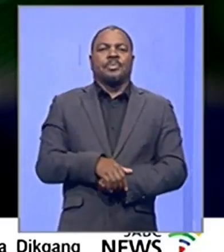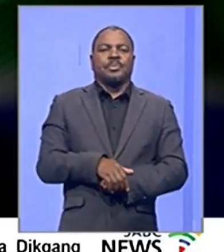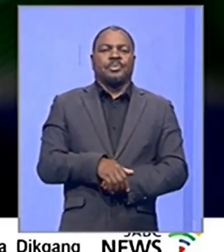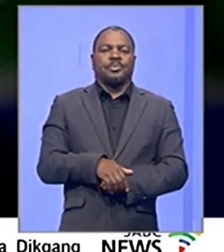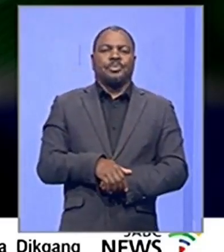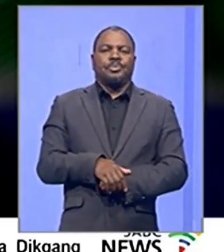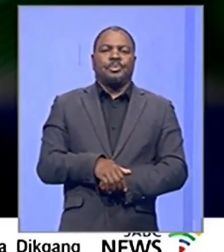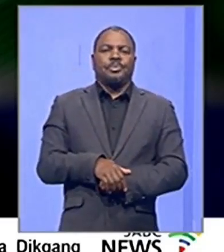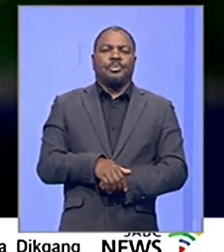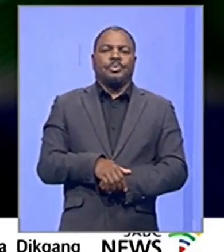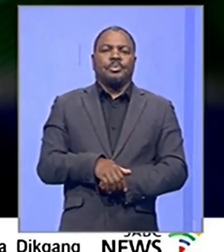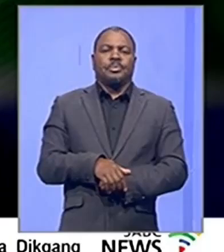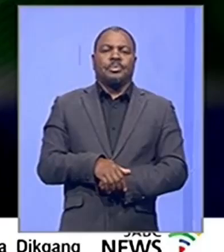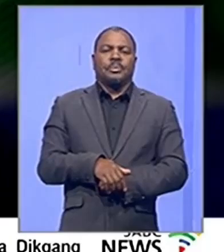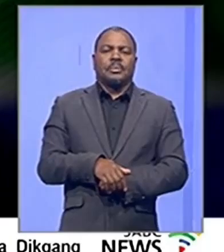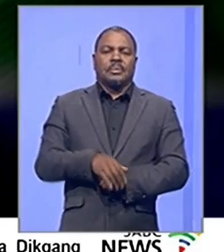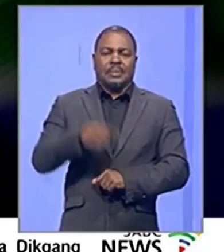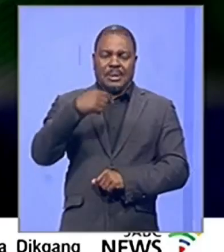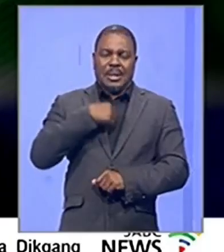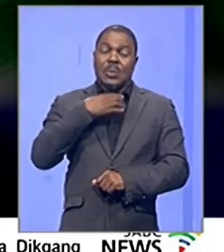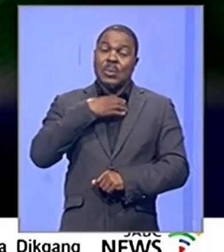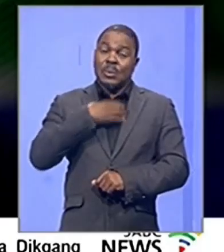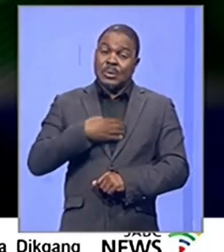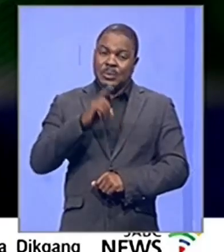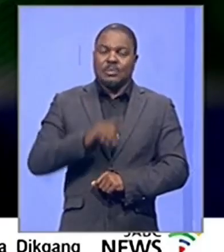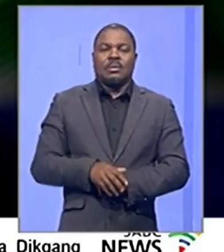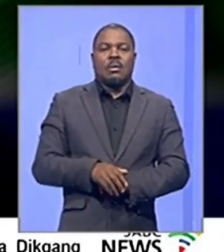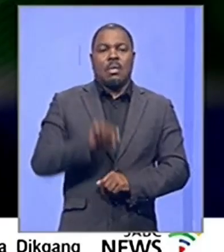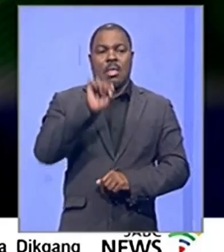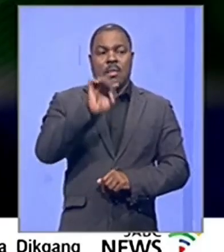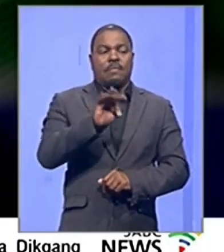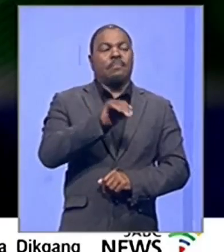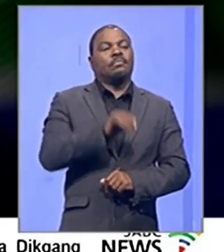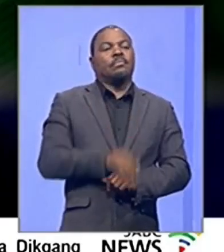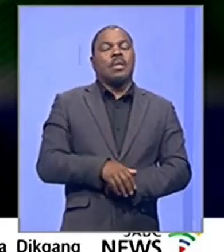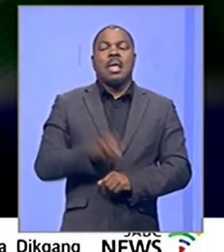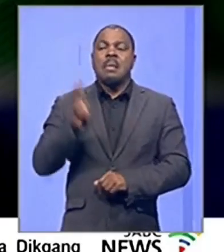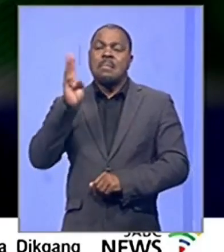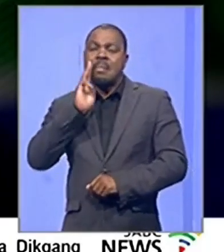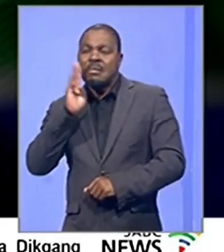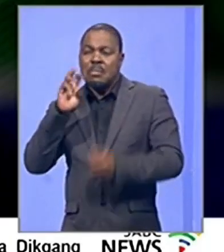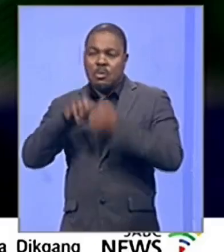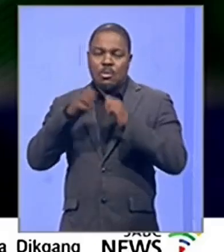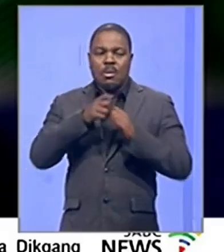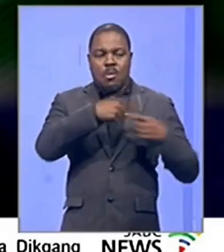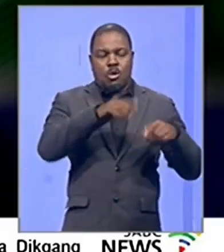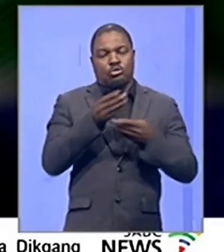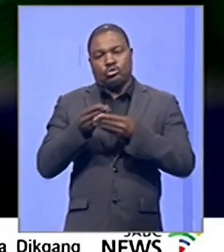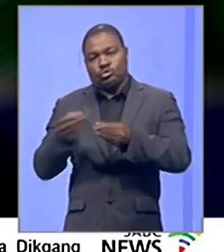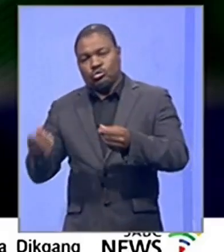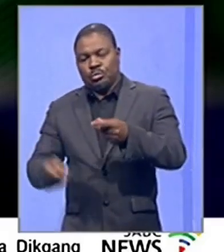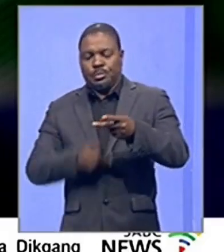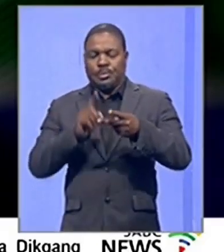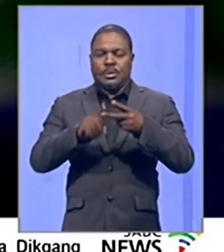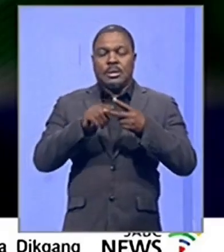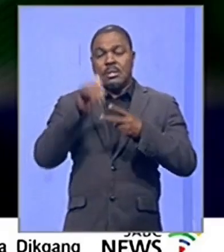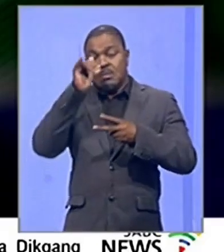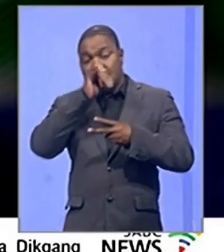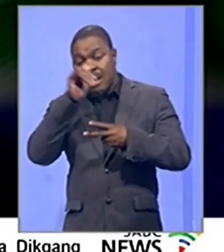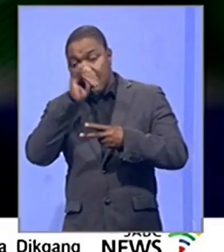Nna nka eletsa go bona ba lwantsha tlhokego ya metsi, bosenyi